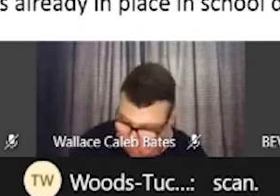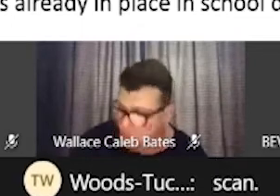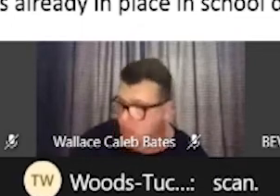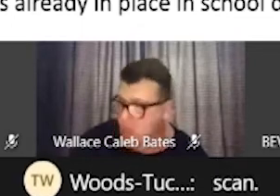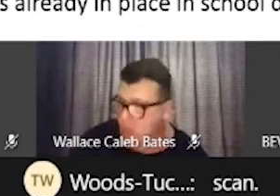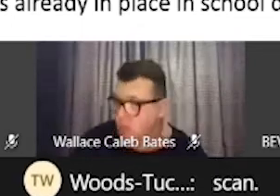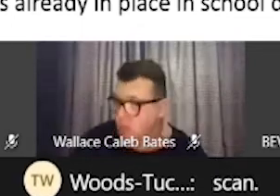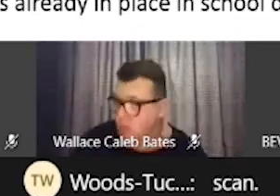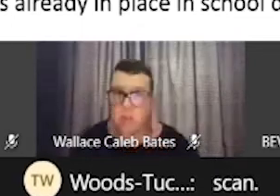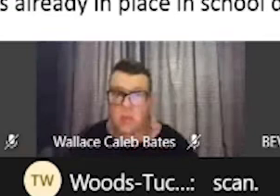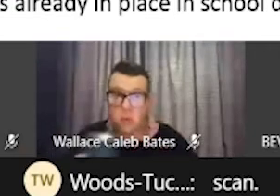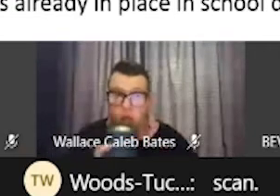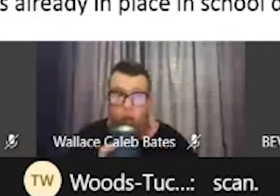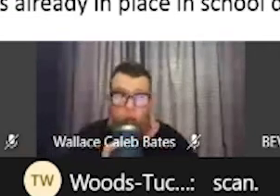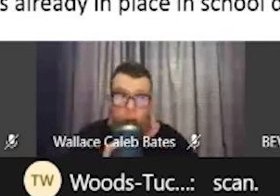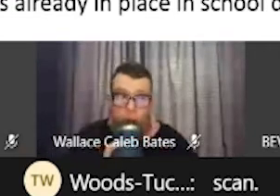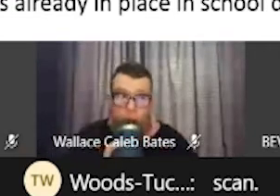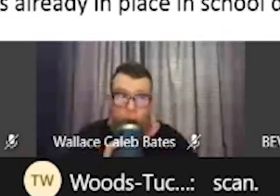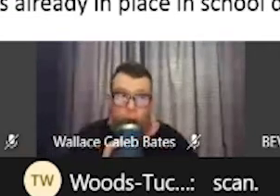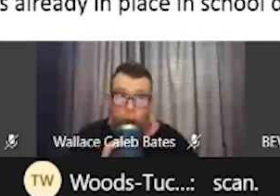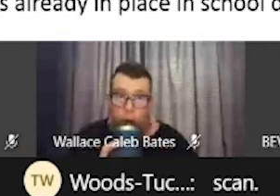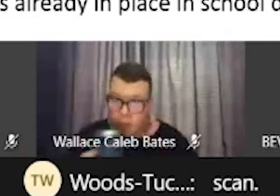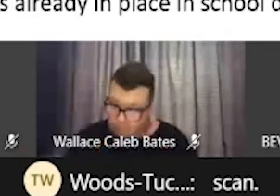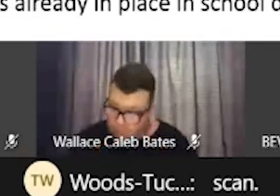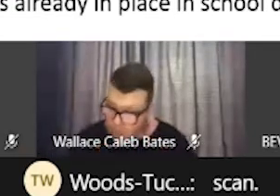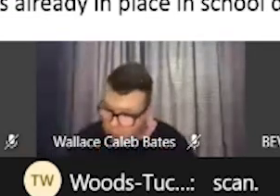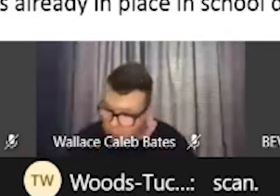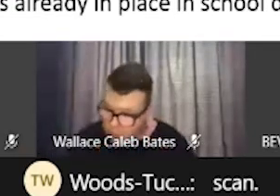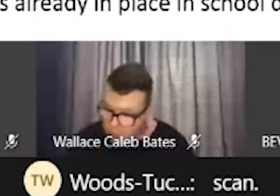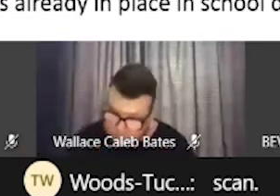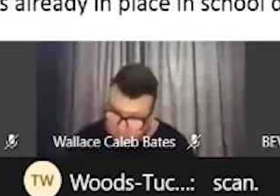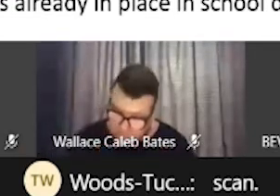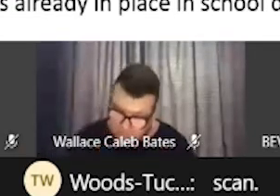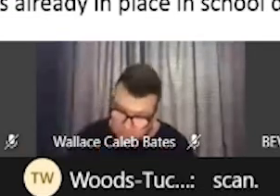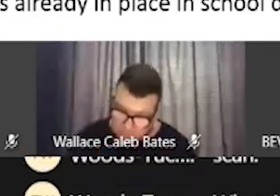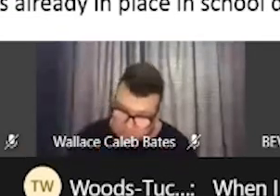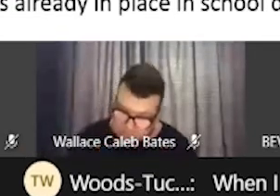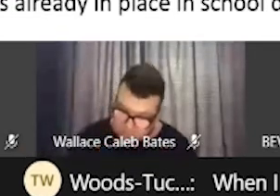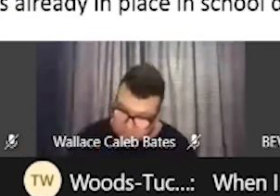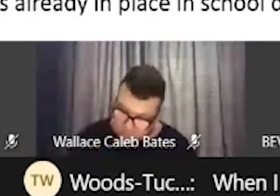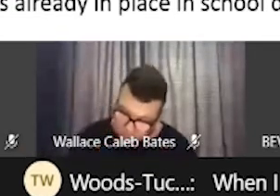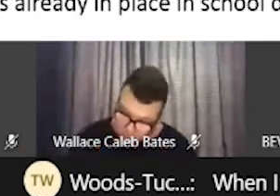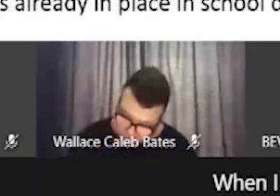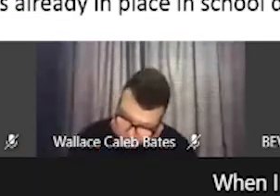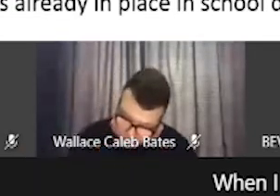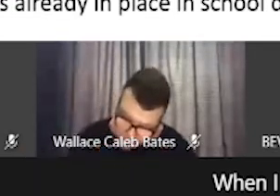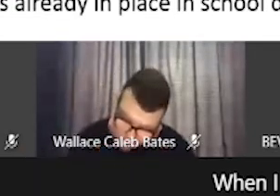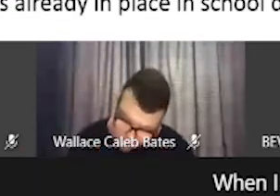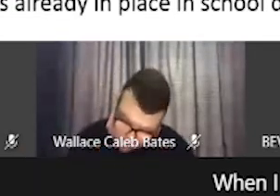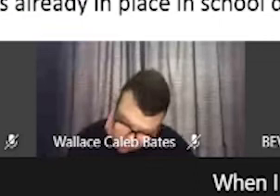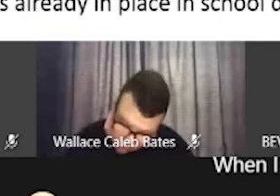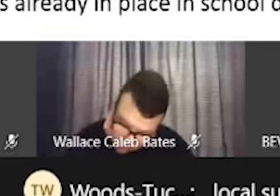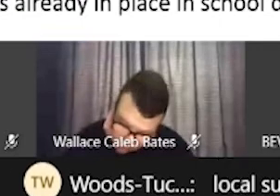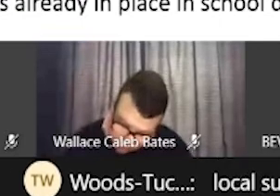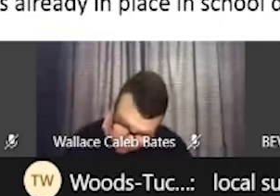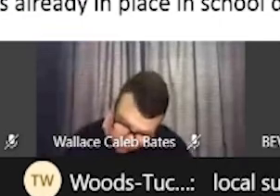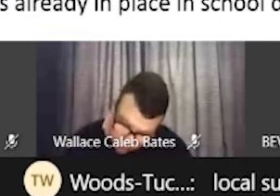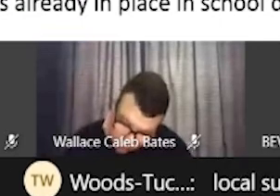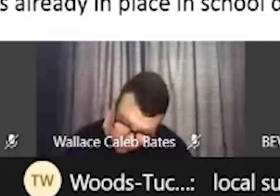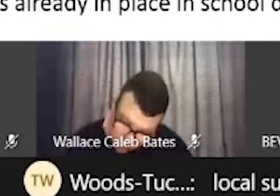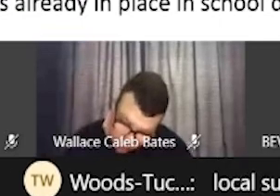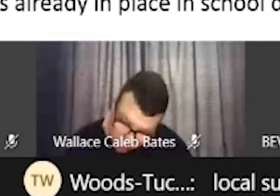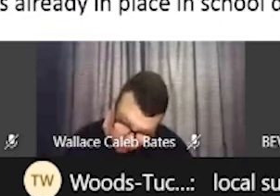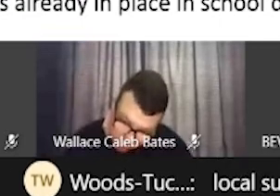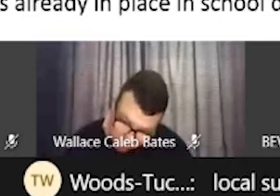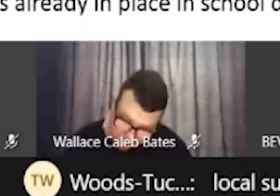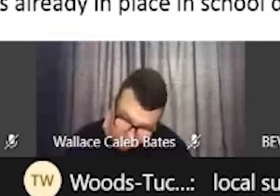I reached out to our local superintendents, we have about 171 local school districts here, independent